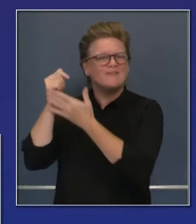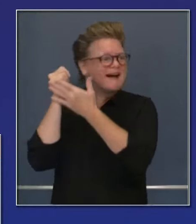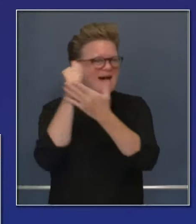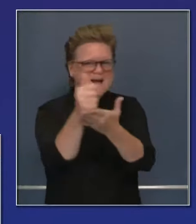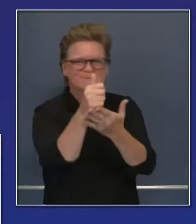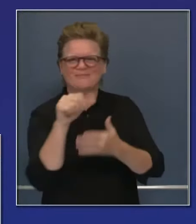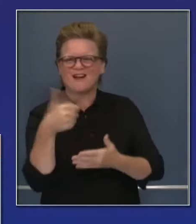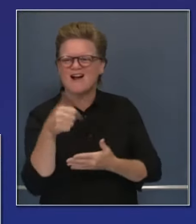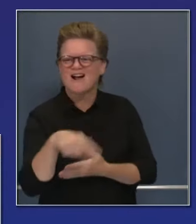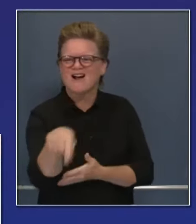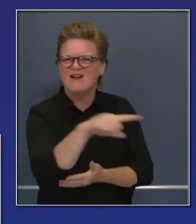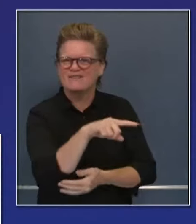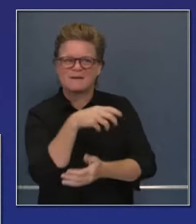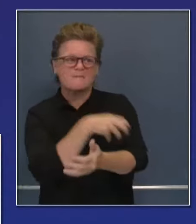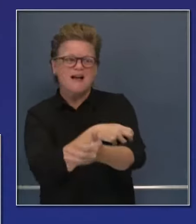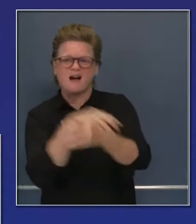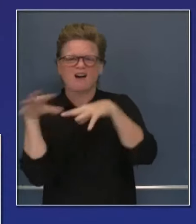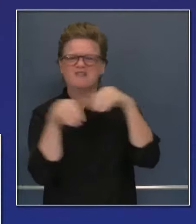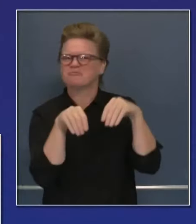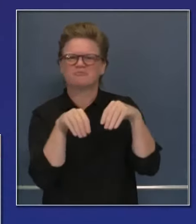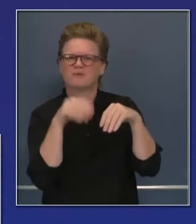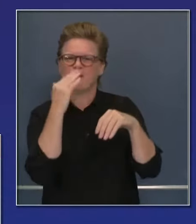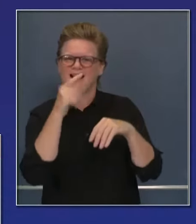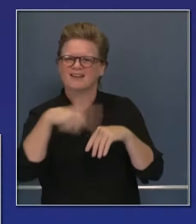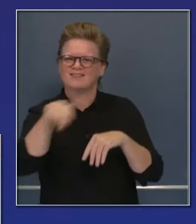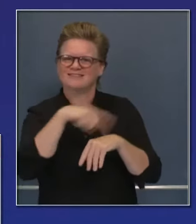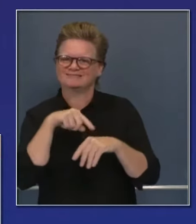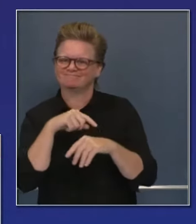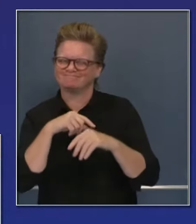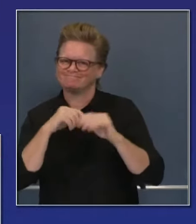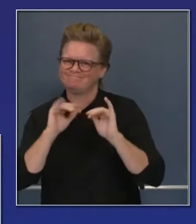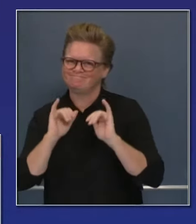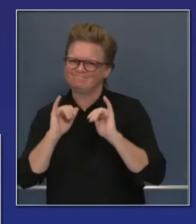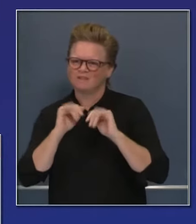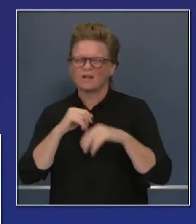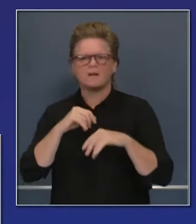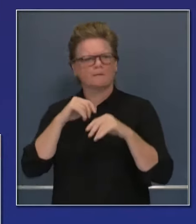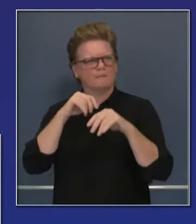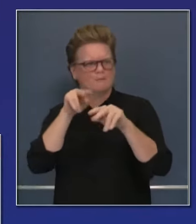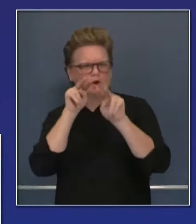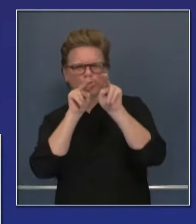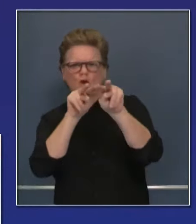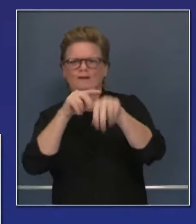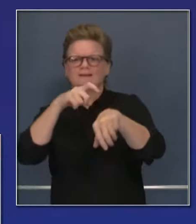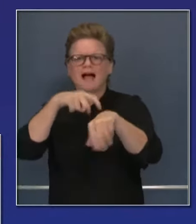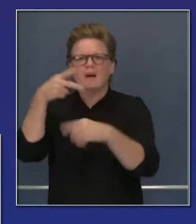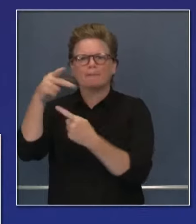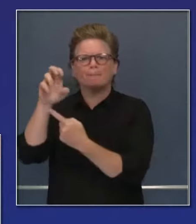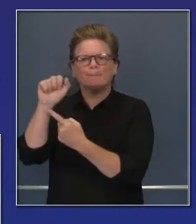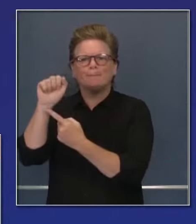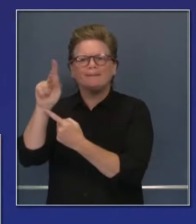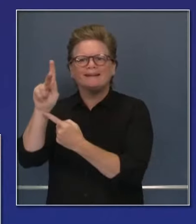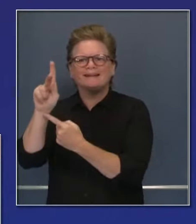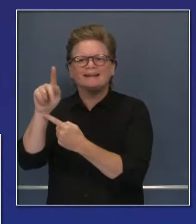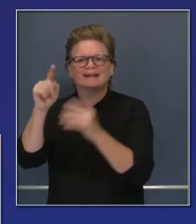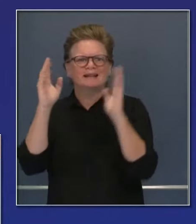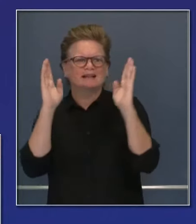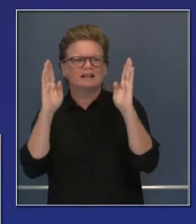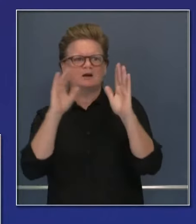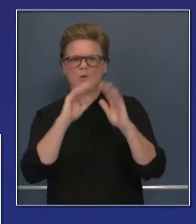to look at shifting our peak hour usage. We put out information, PSAs, and other